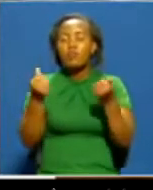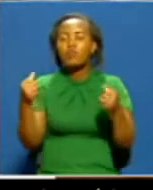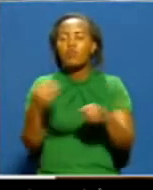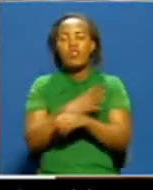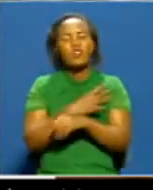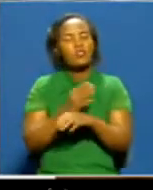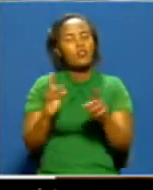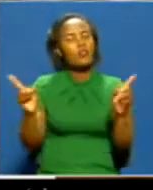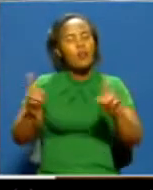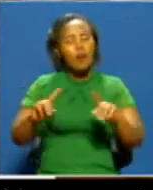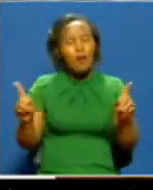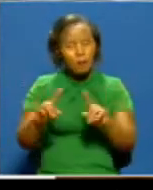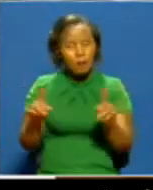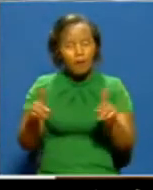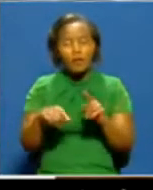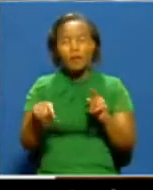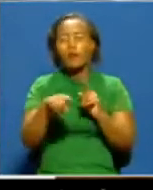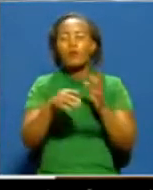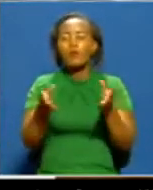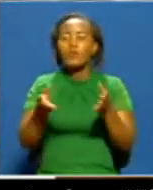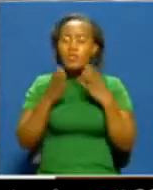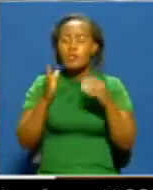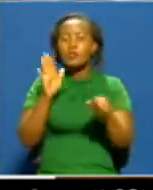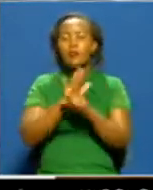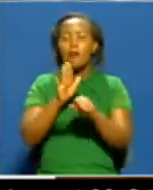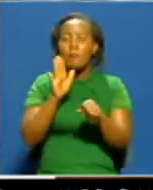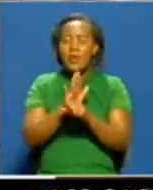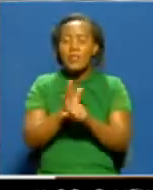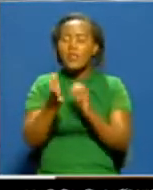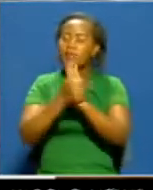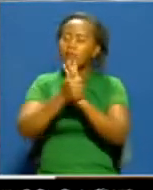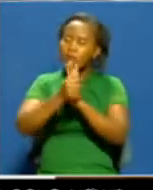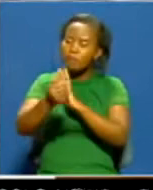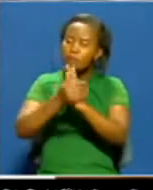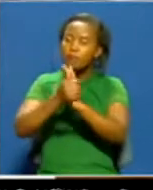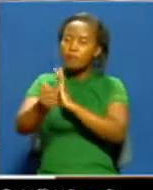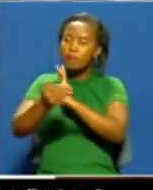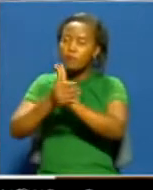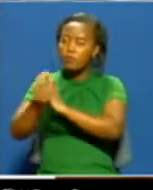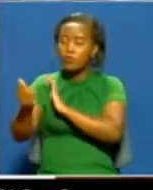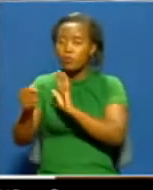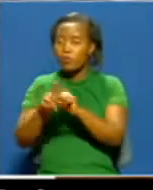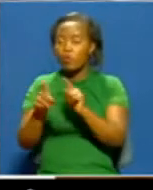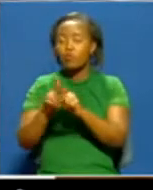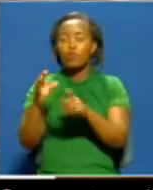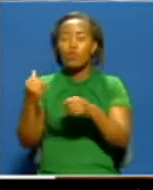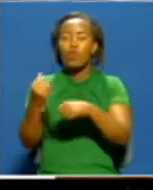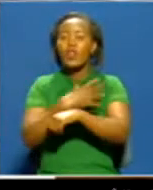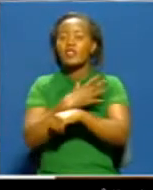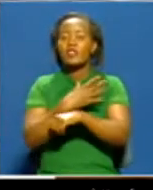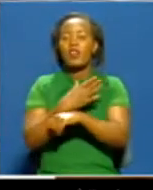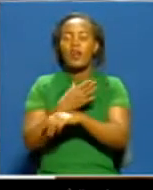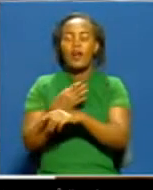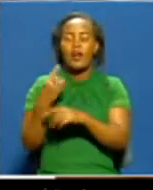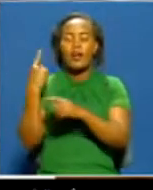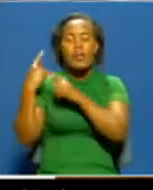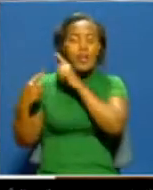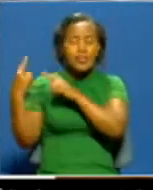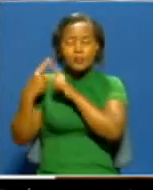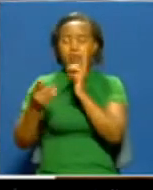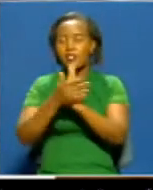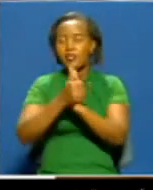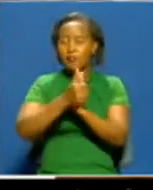mm-hmm. oncology specialists, you know, and then specific pancreatic cancer specialists, you know, uterus